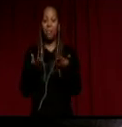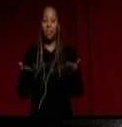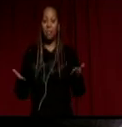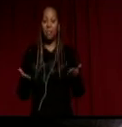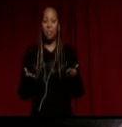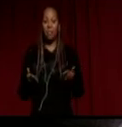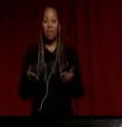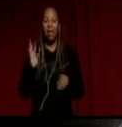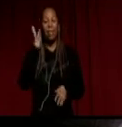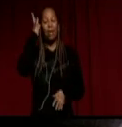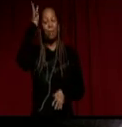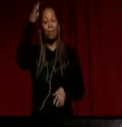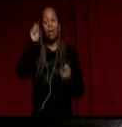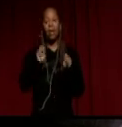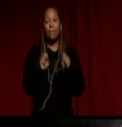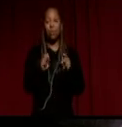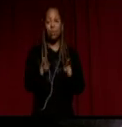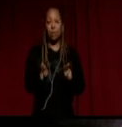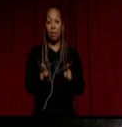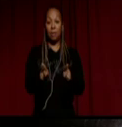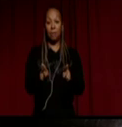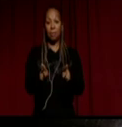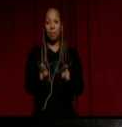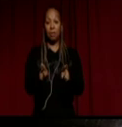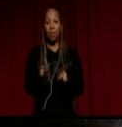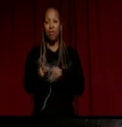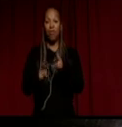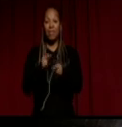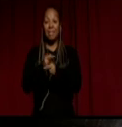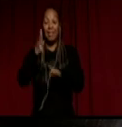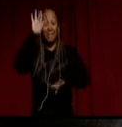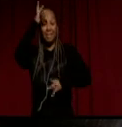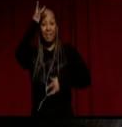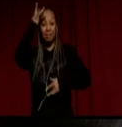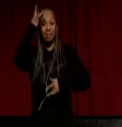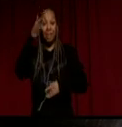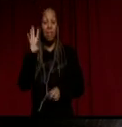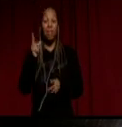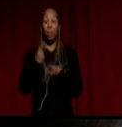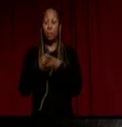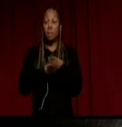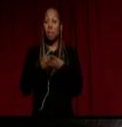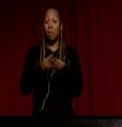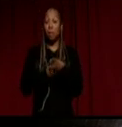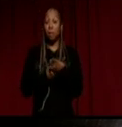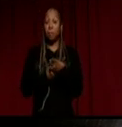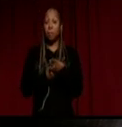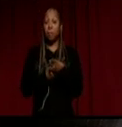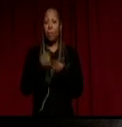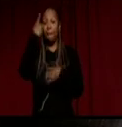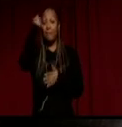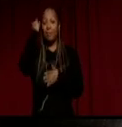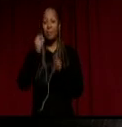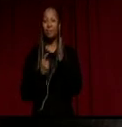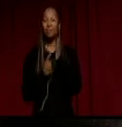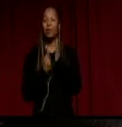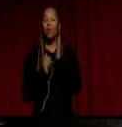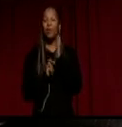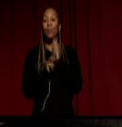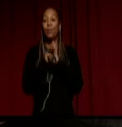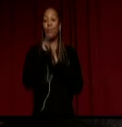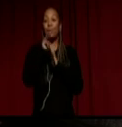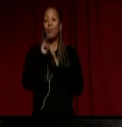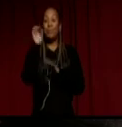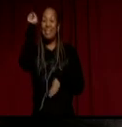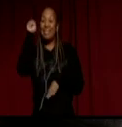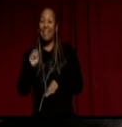that create an opportunity for these kinds of diseases that we just talked about thriving. Because we grew up, you know, may have come from